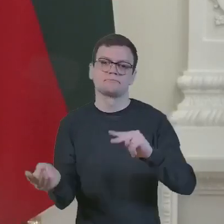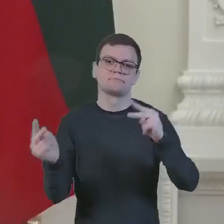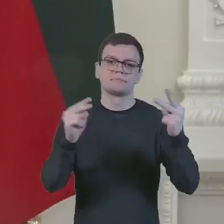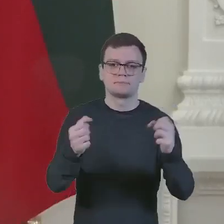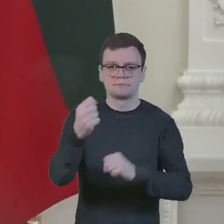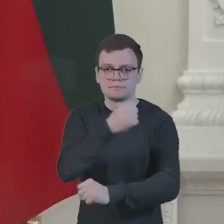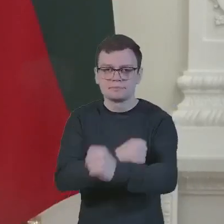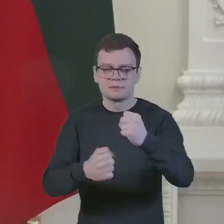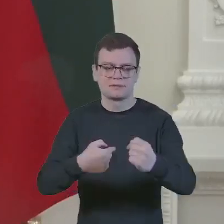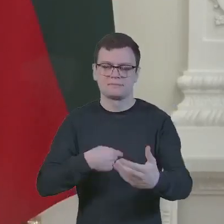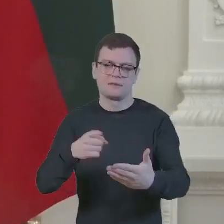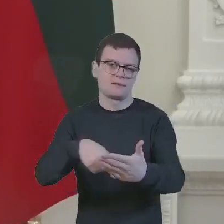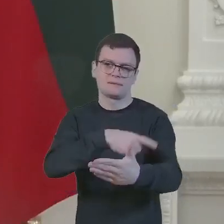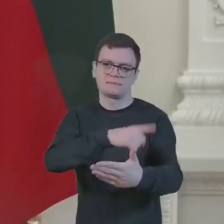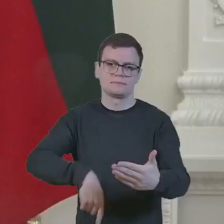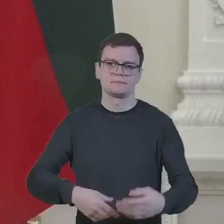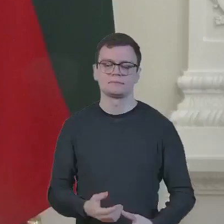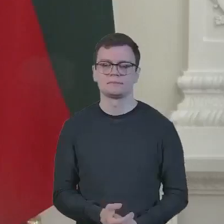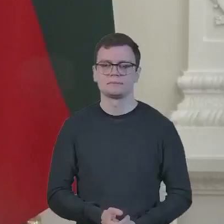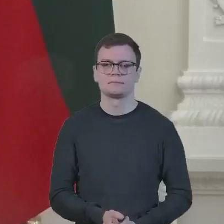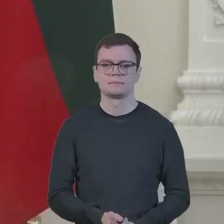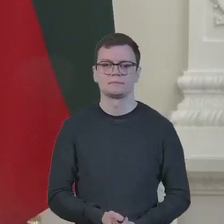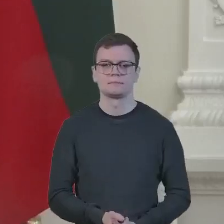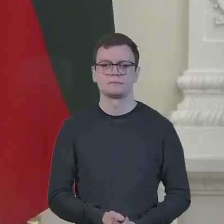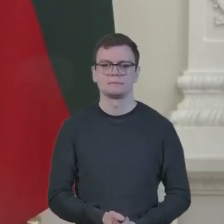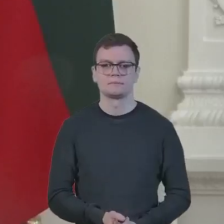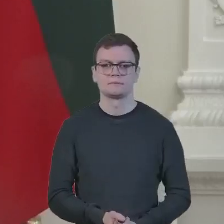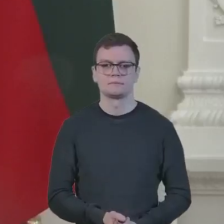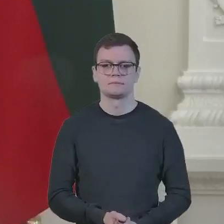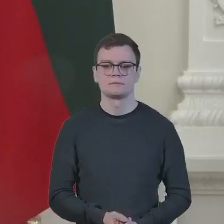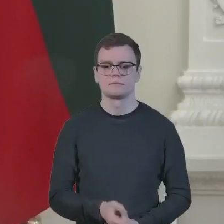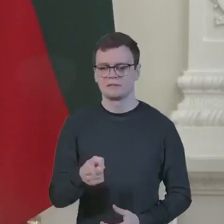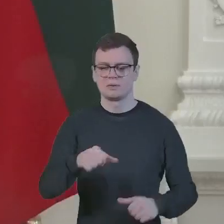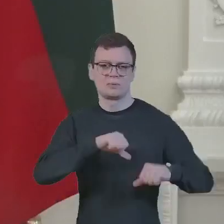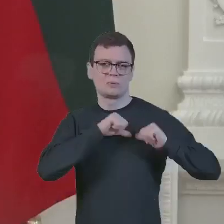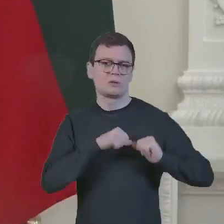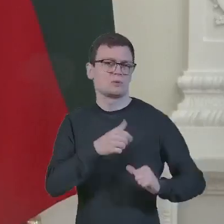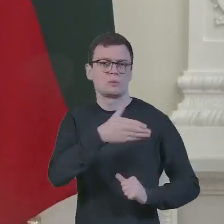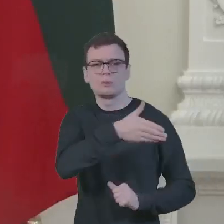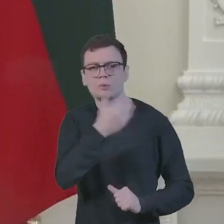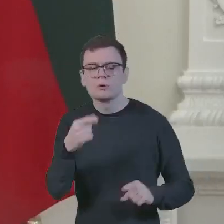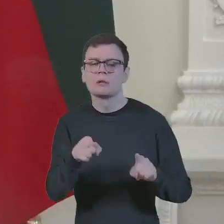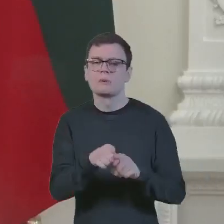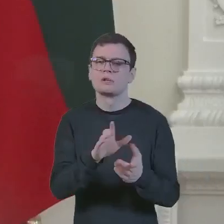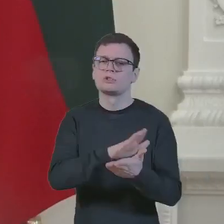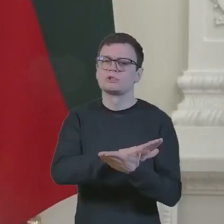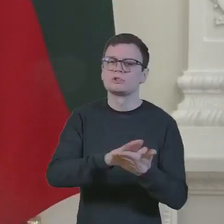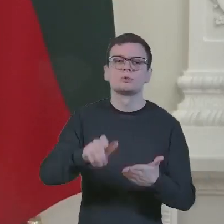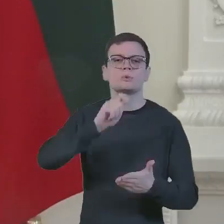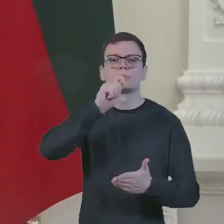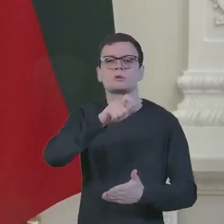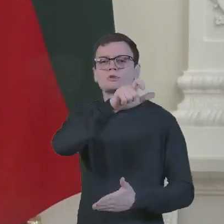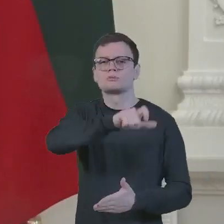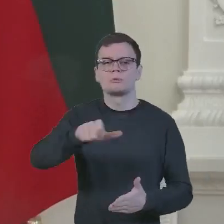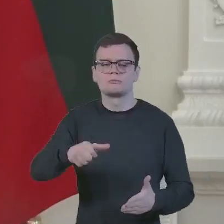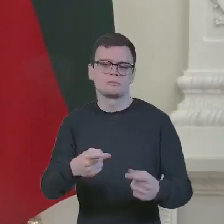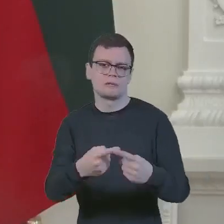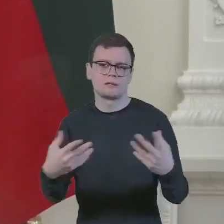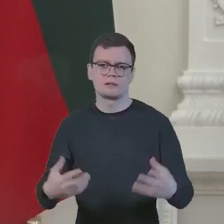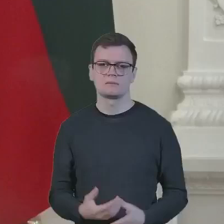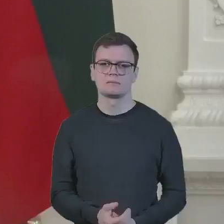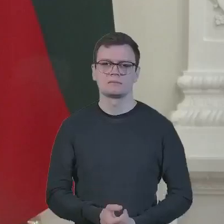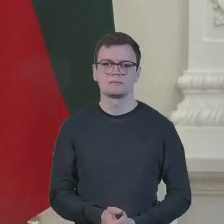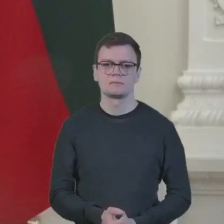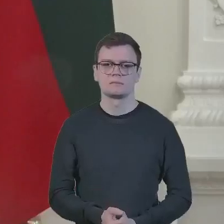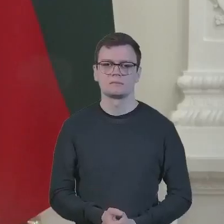by offering them some substitutes. I do not believe them. I do not think that they are